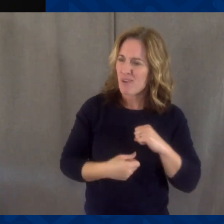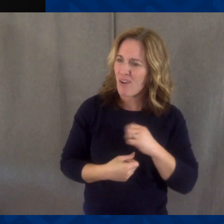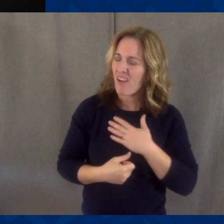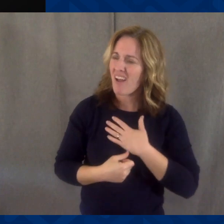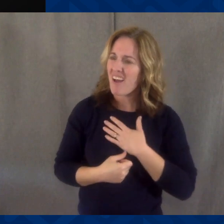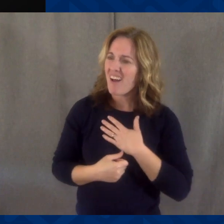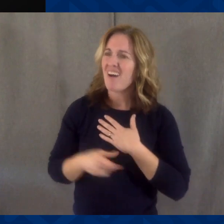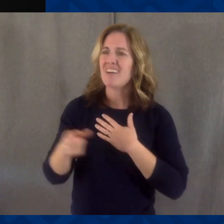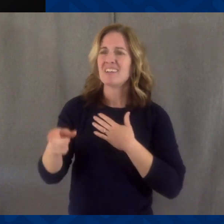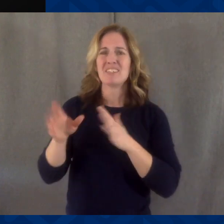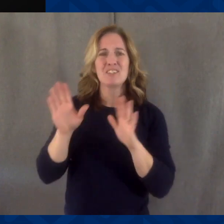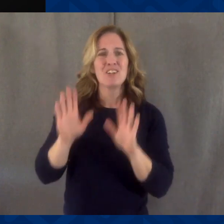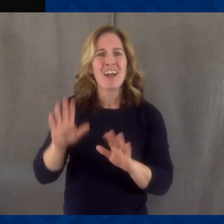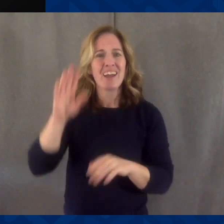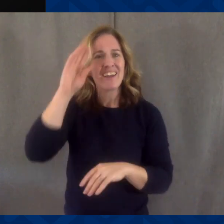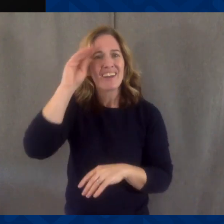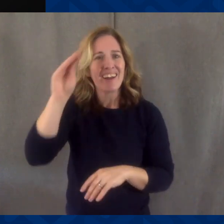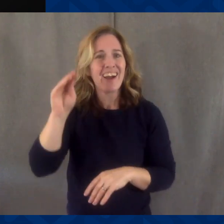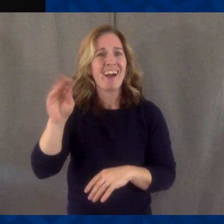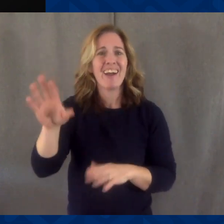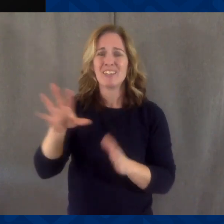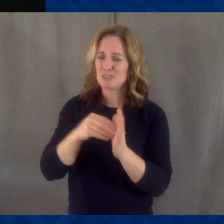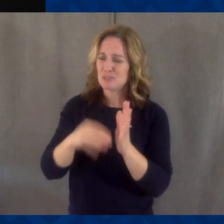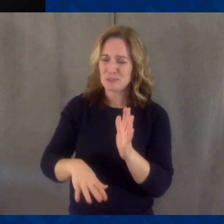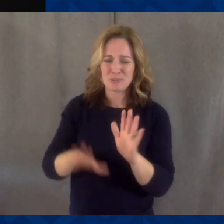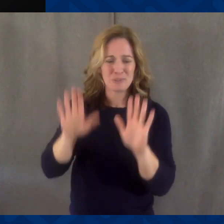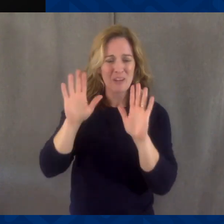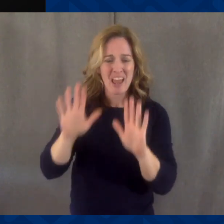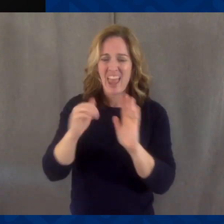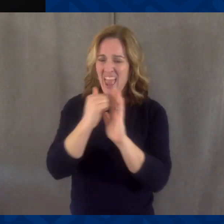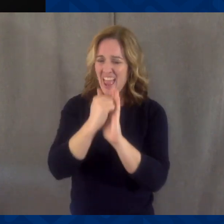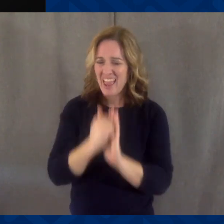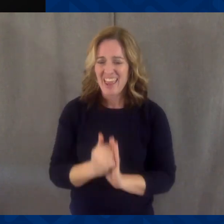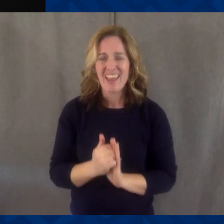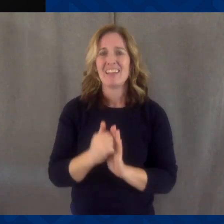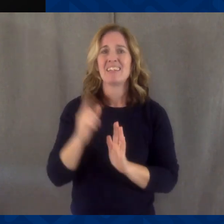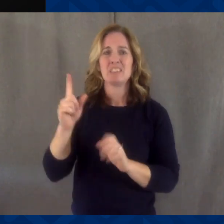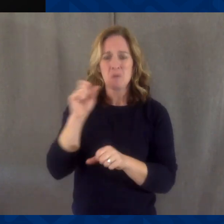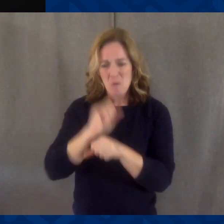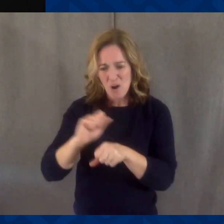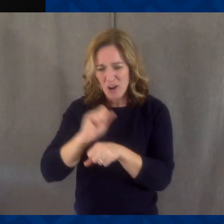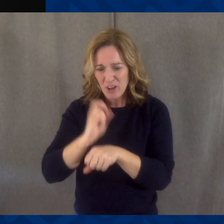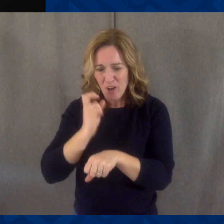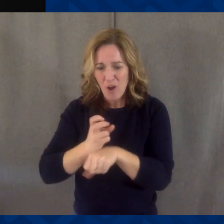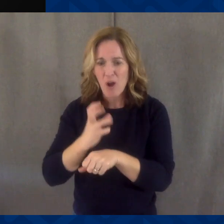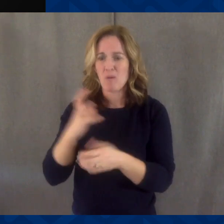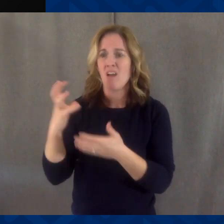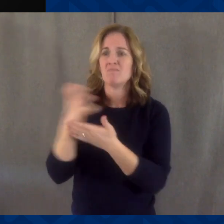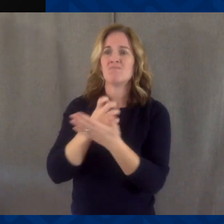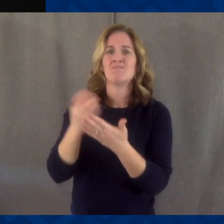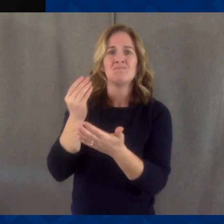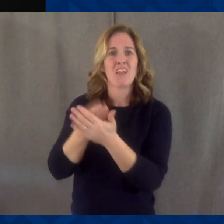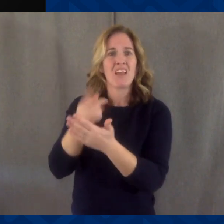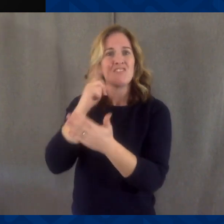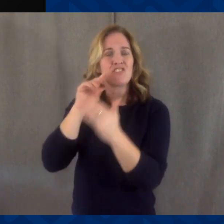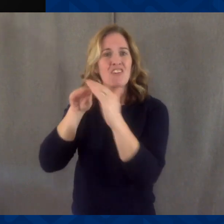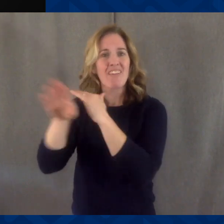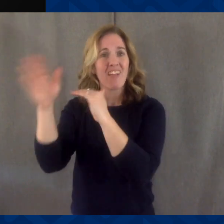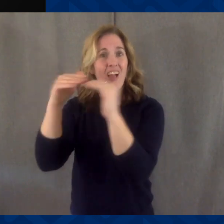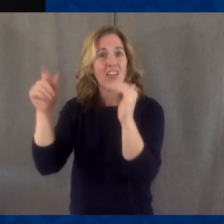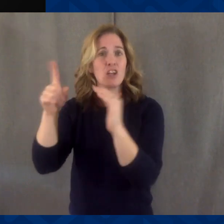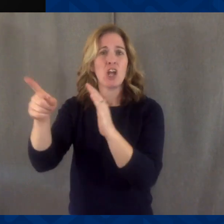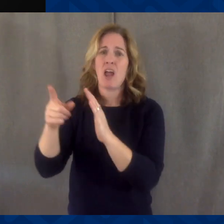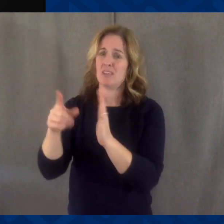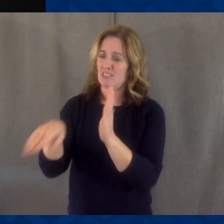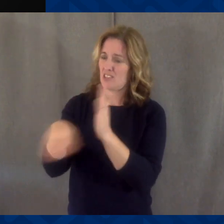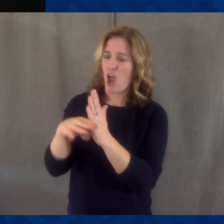exceptional young man. He was a straight-A student working hard to get a scholarship. He was an outstanding soccer player. He actually led us to the City League title